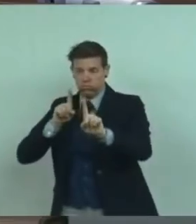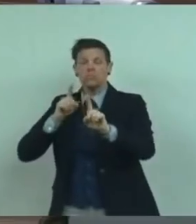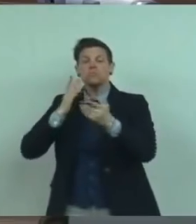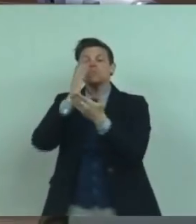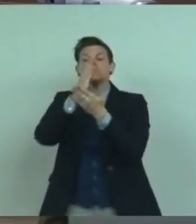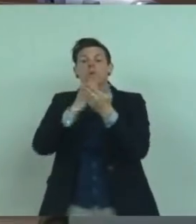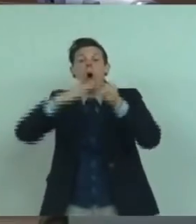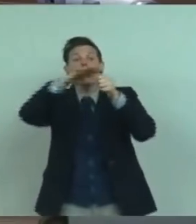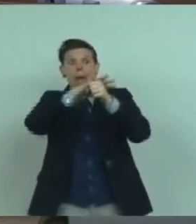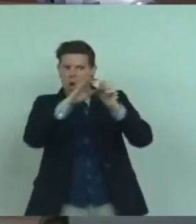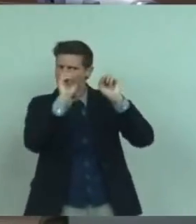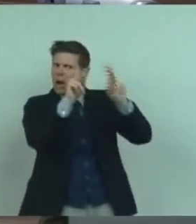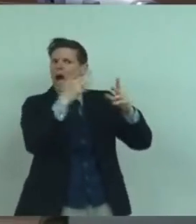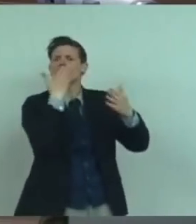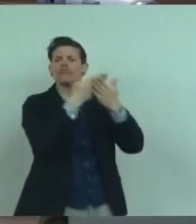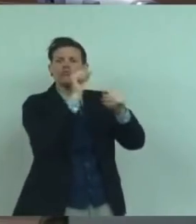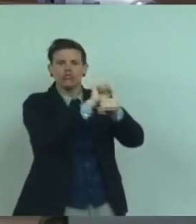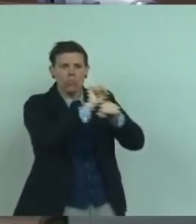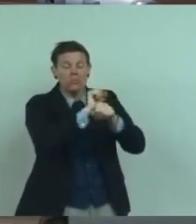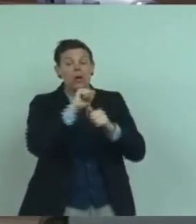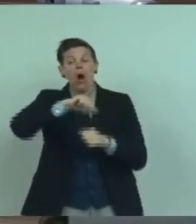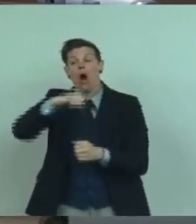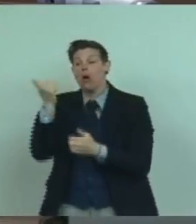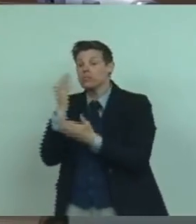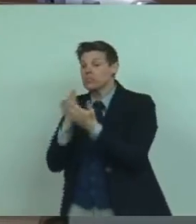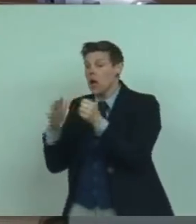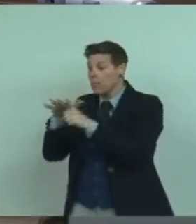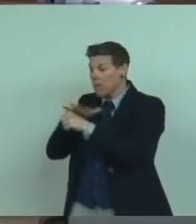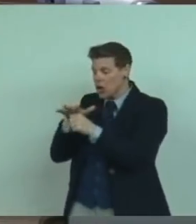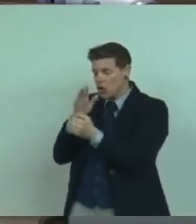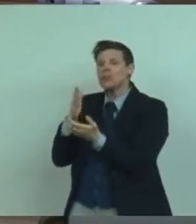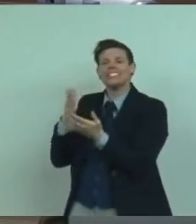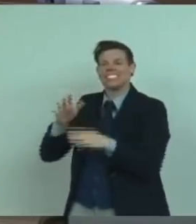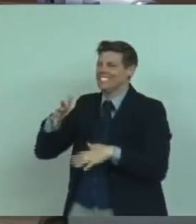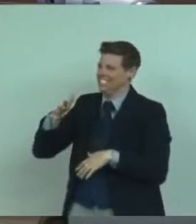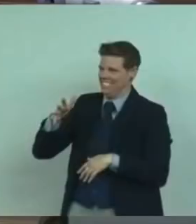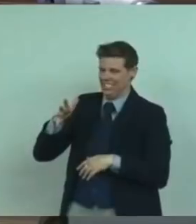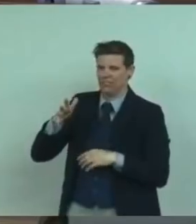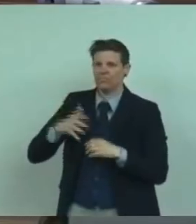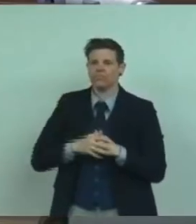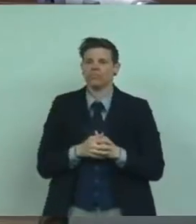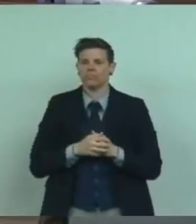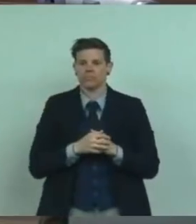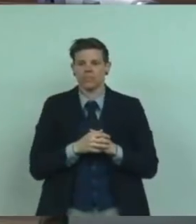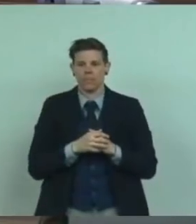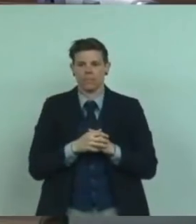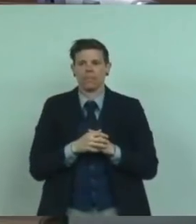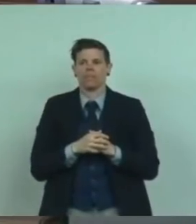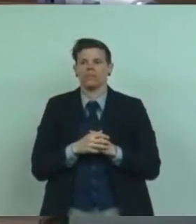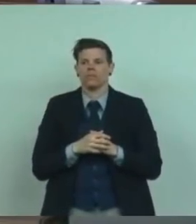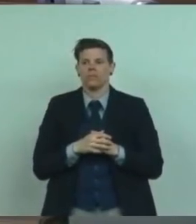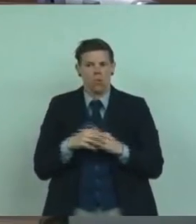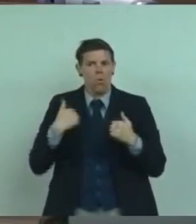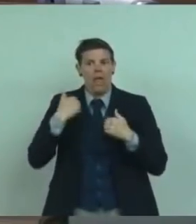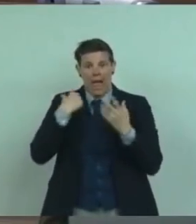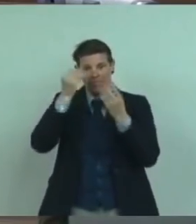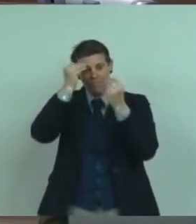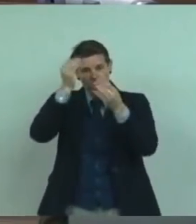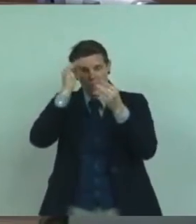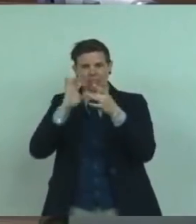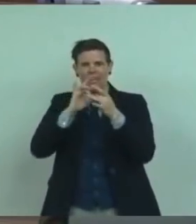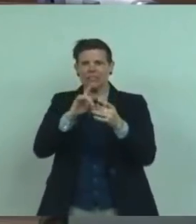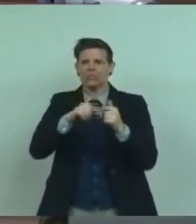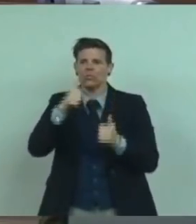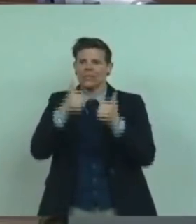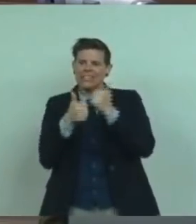By next week, we will have county level information. We're working with mayors in the state of New Mexico if they would like to